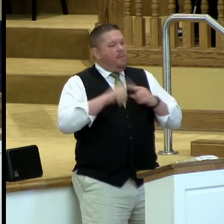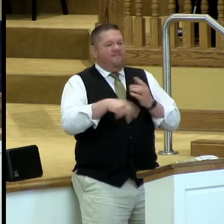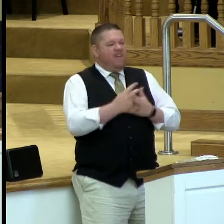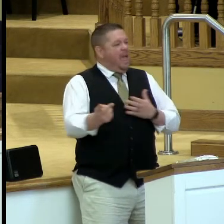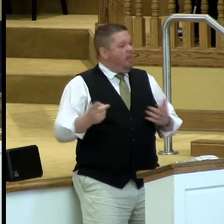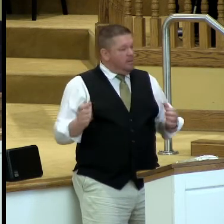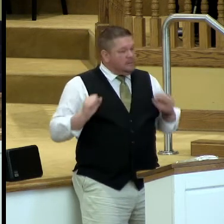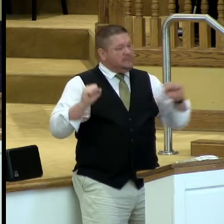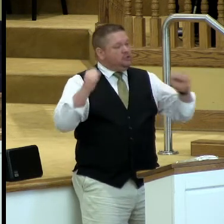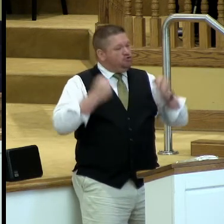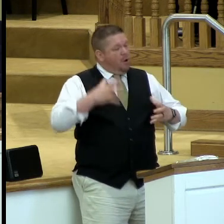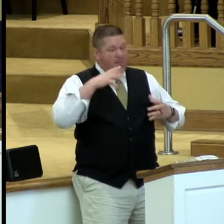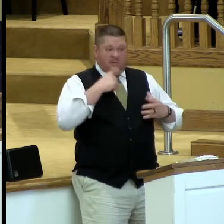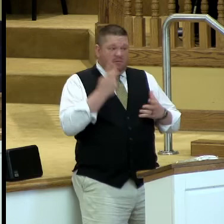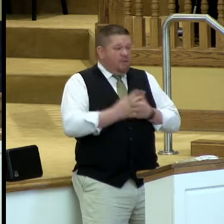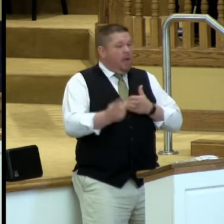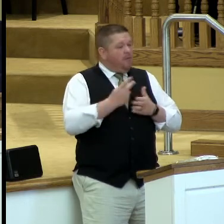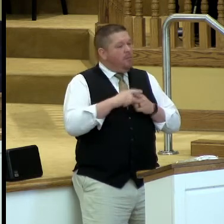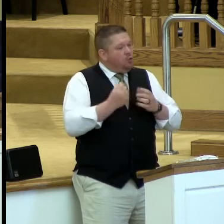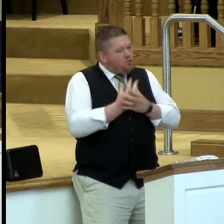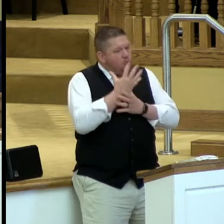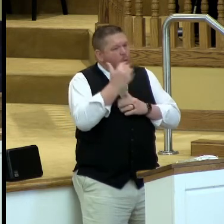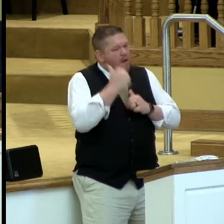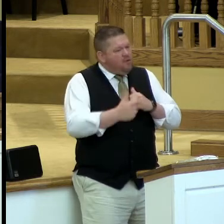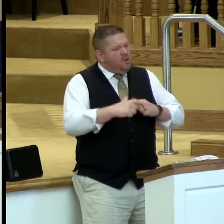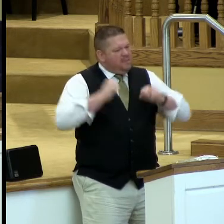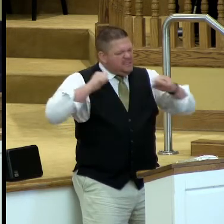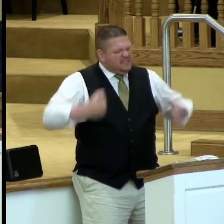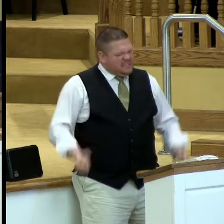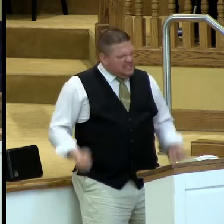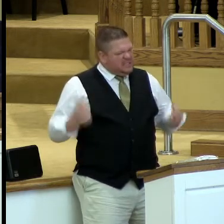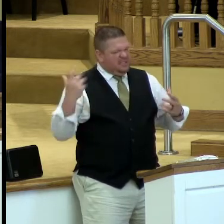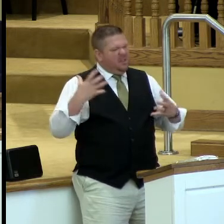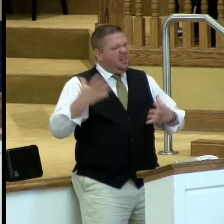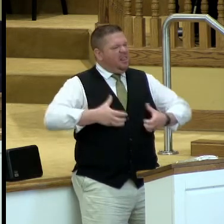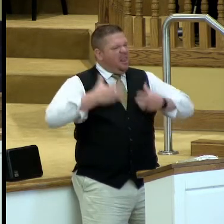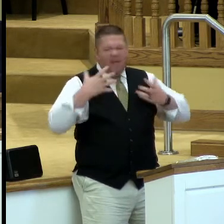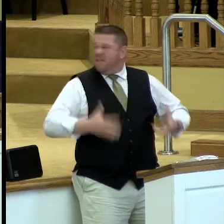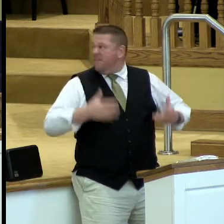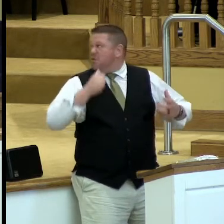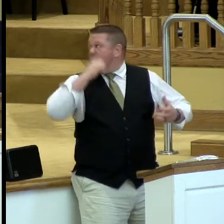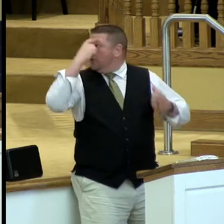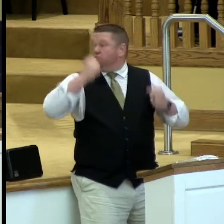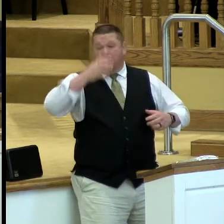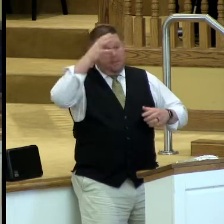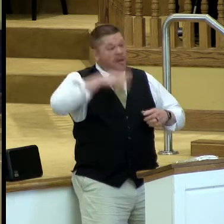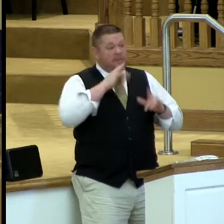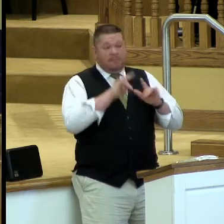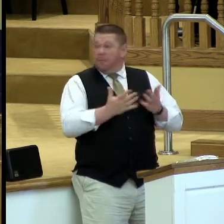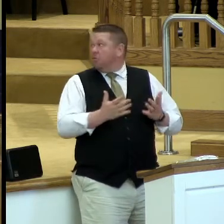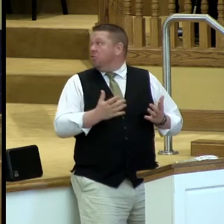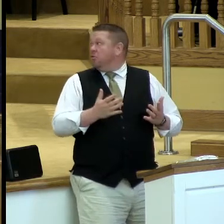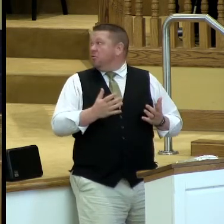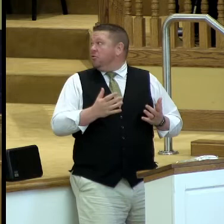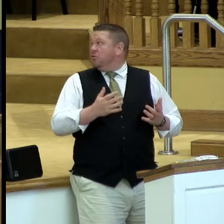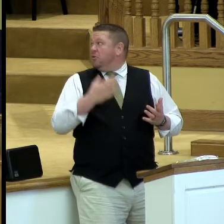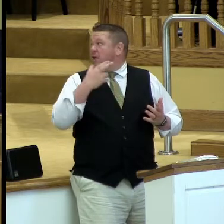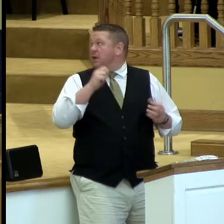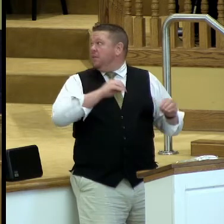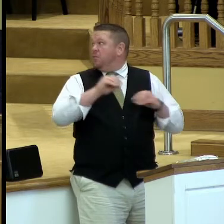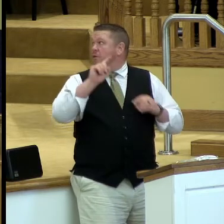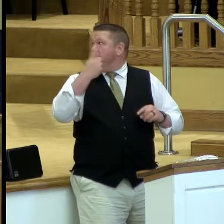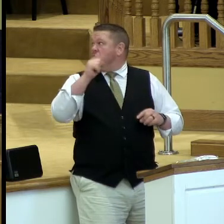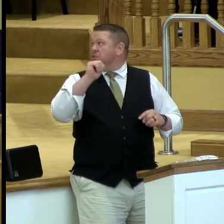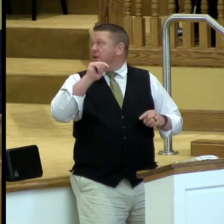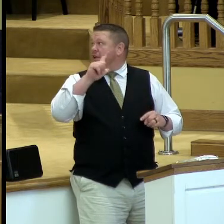fail. And it's the truth, but I get to grow every single day. And for those of y'all that don't think strongman's biblical, he